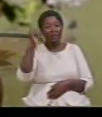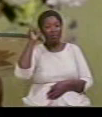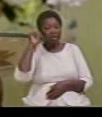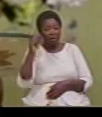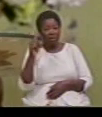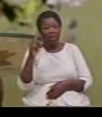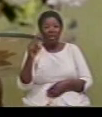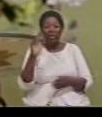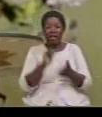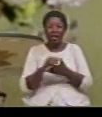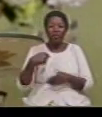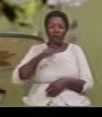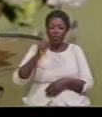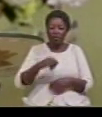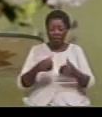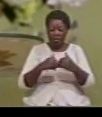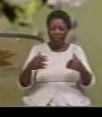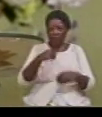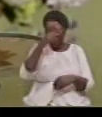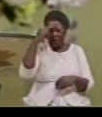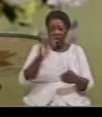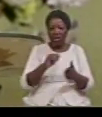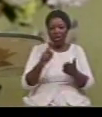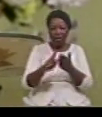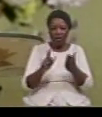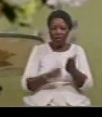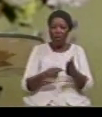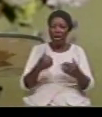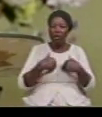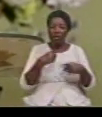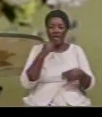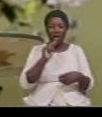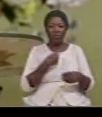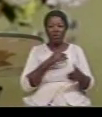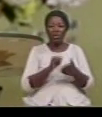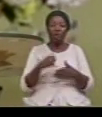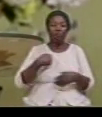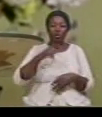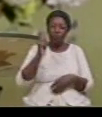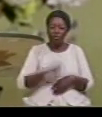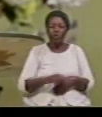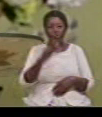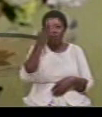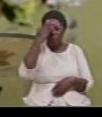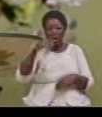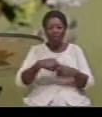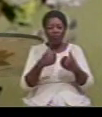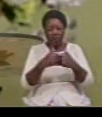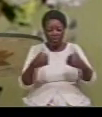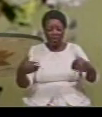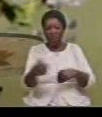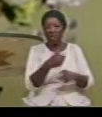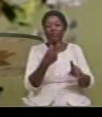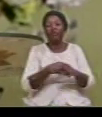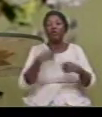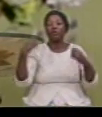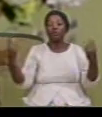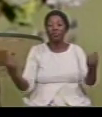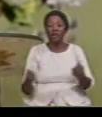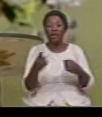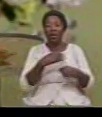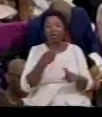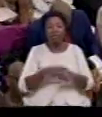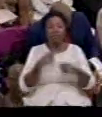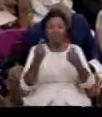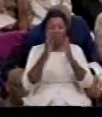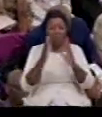system. According to this law, a person could be defiled by reason of a running issue, emission of semen,